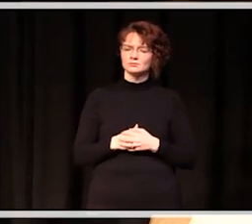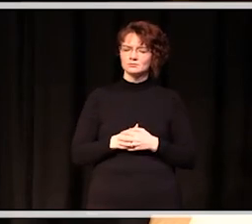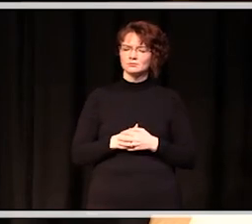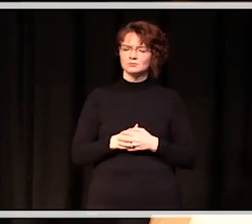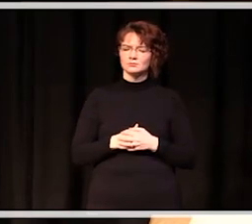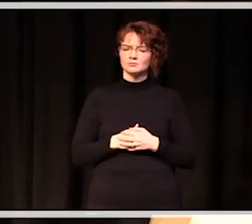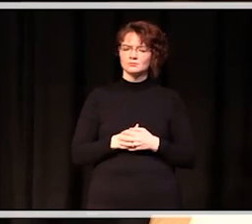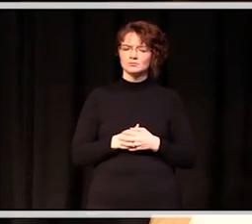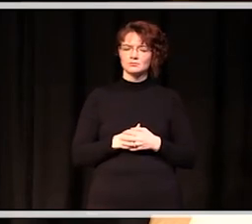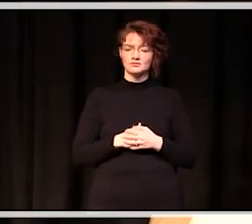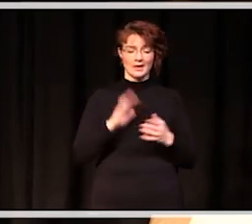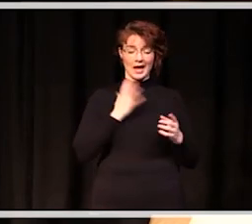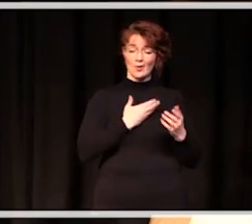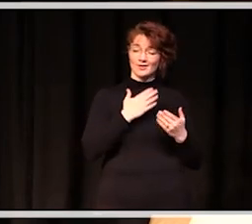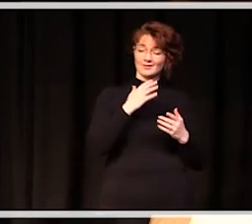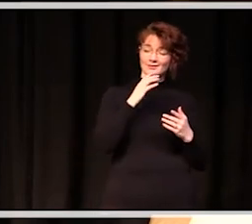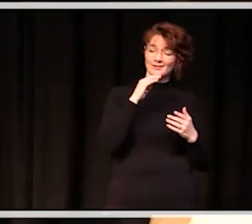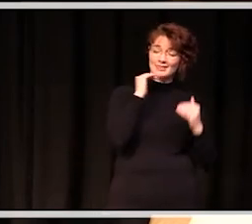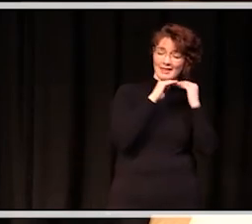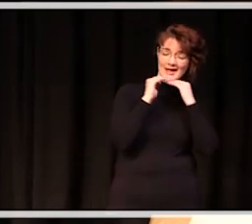expose the lies, Lord, that we've bought into.